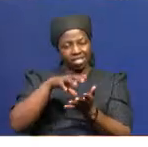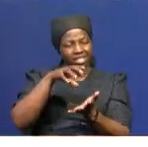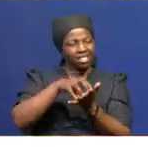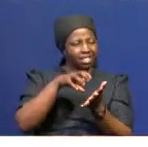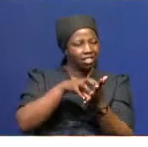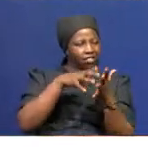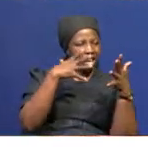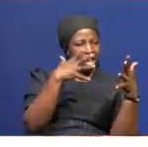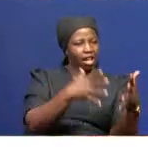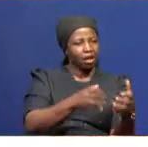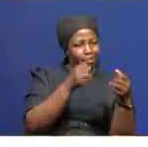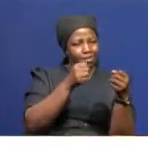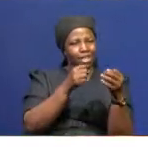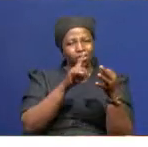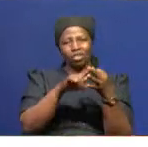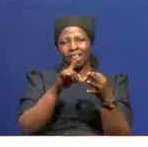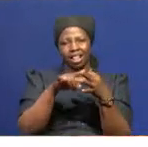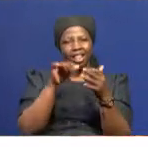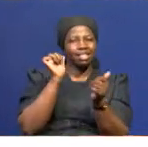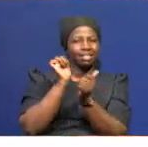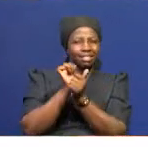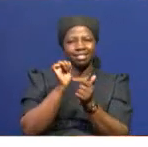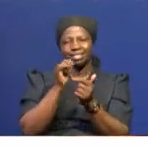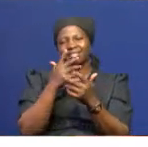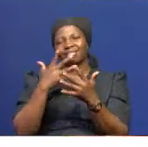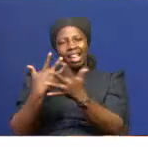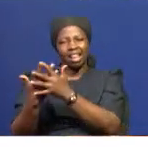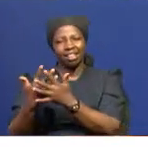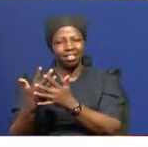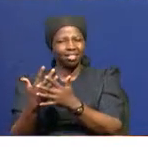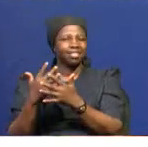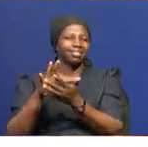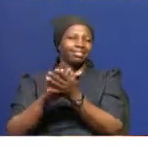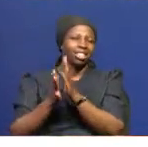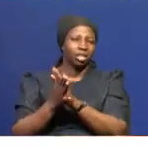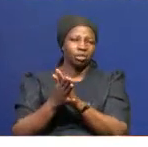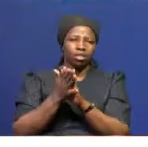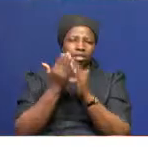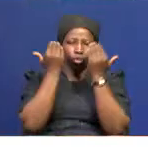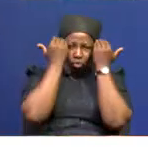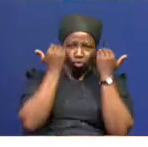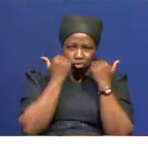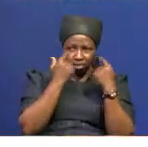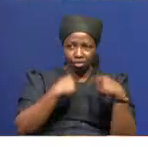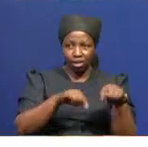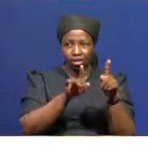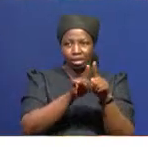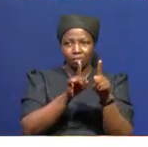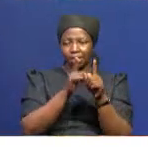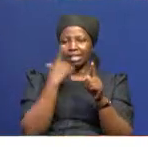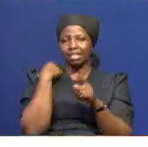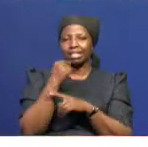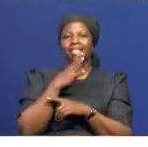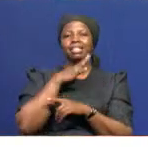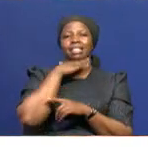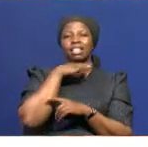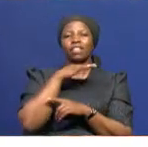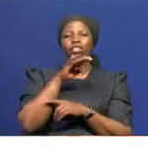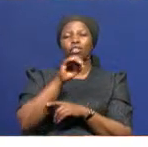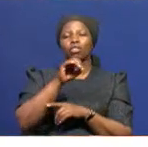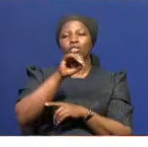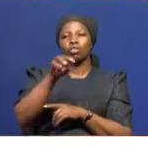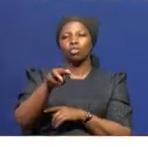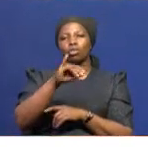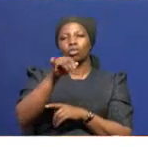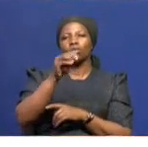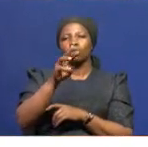abductions, incarcerations, detention without trial, and recently the death of Mr. Albert Ojwang, while in the hands